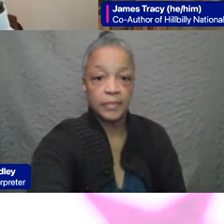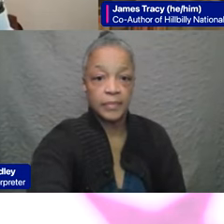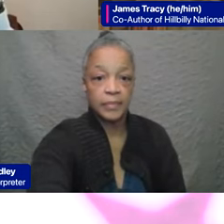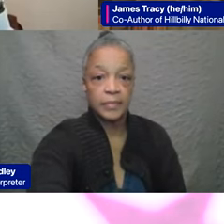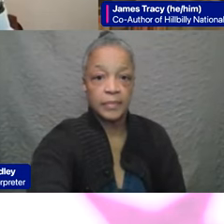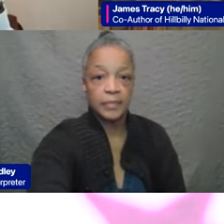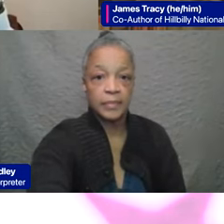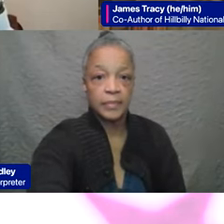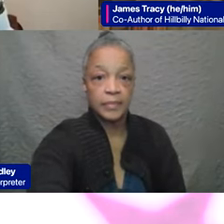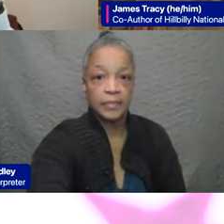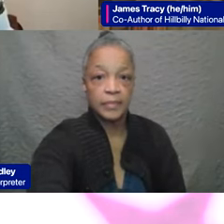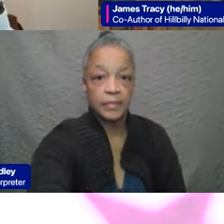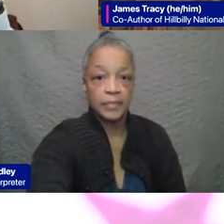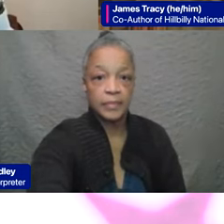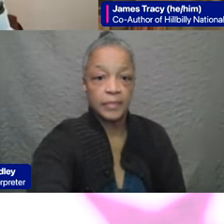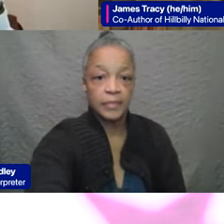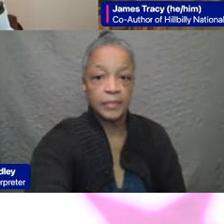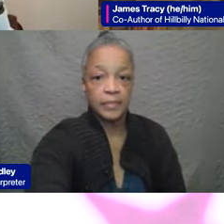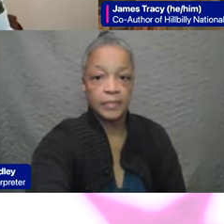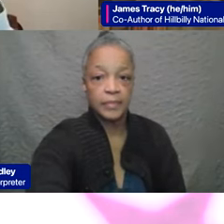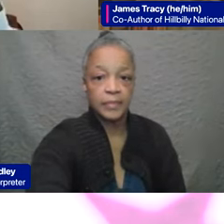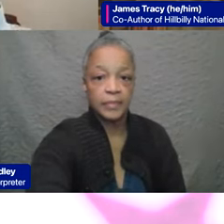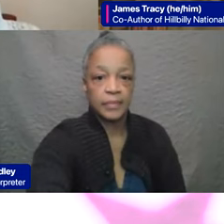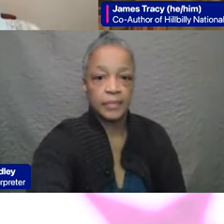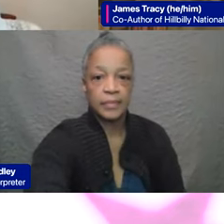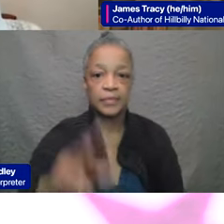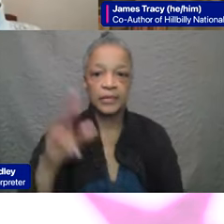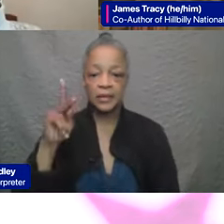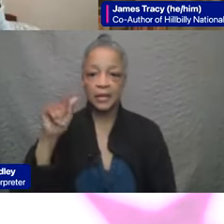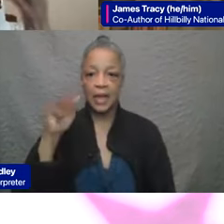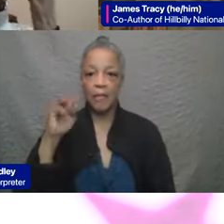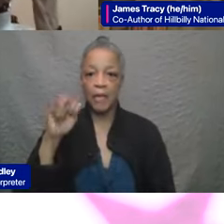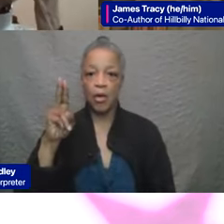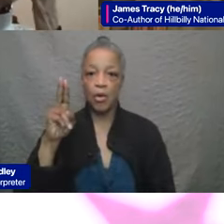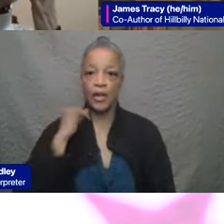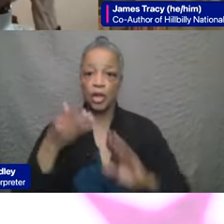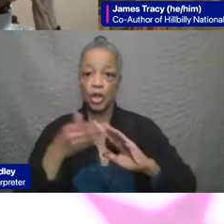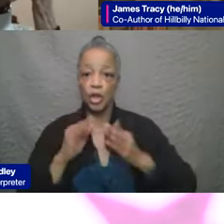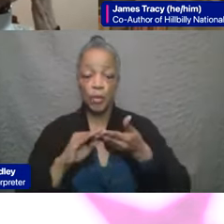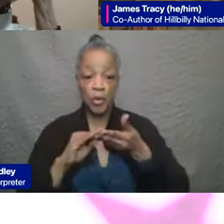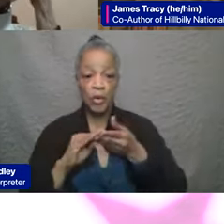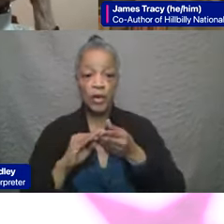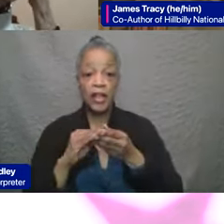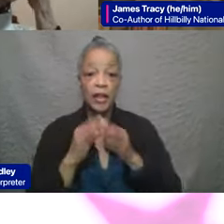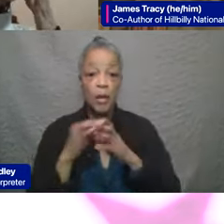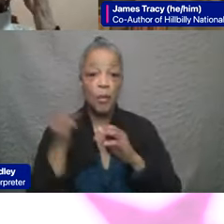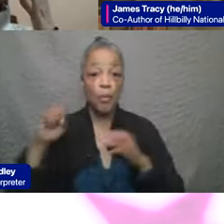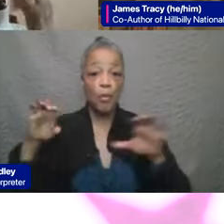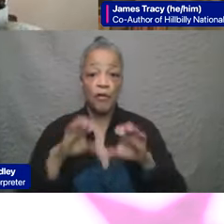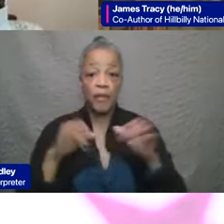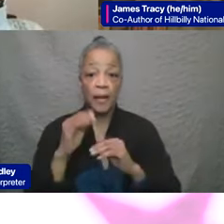I can quickly say, you know, part of our work, particularly in community movement builders, is to think of ourselves as not only a